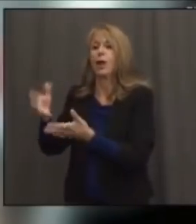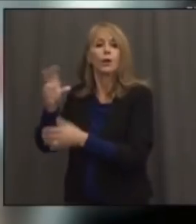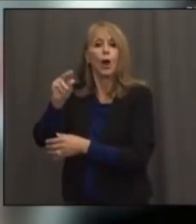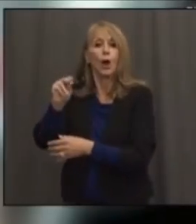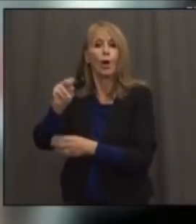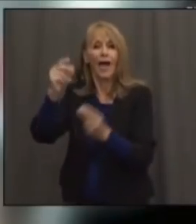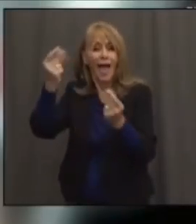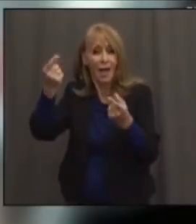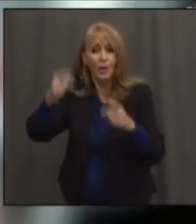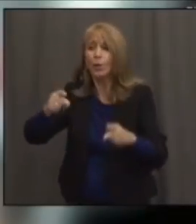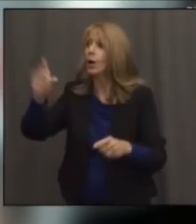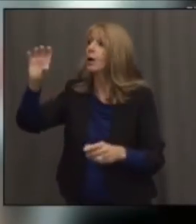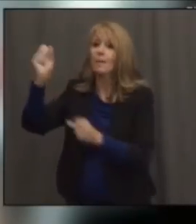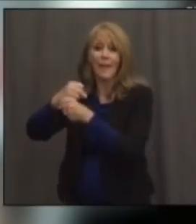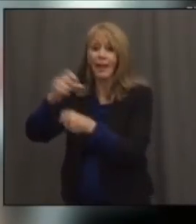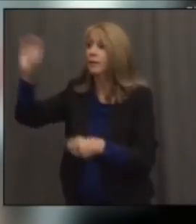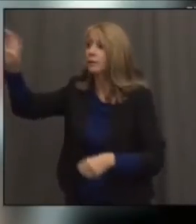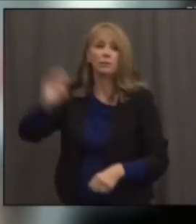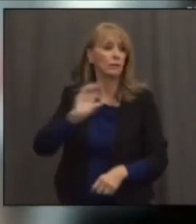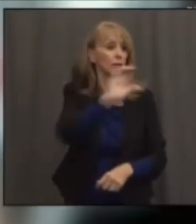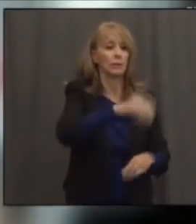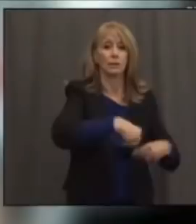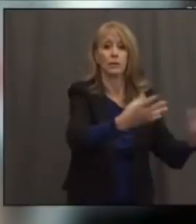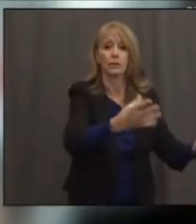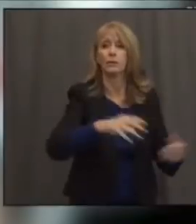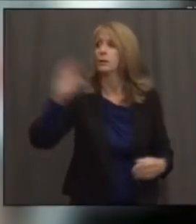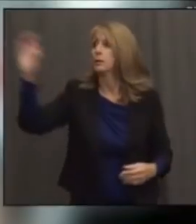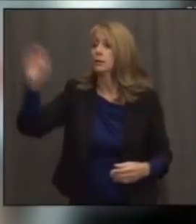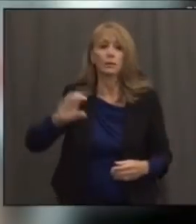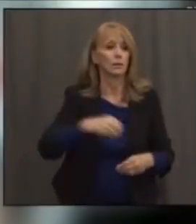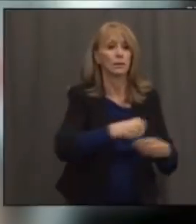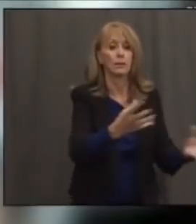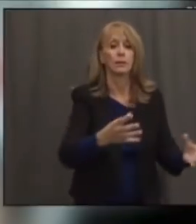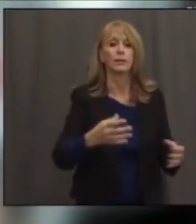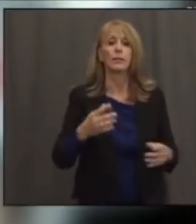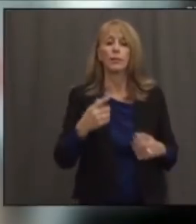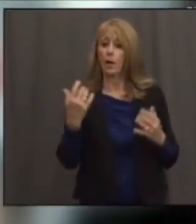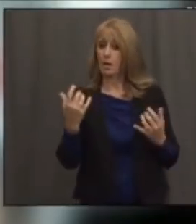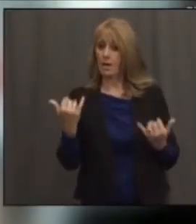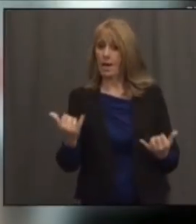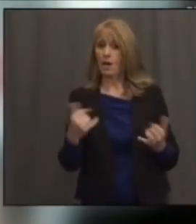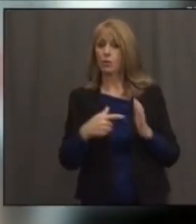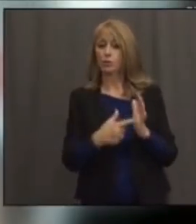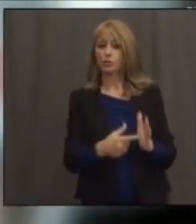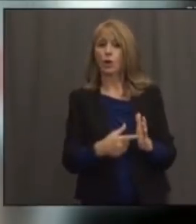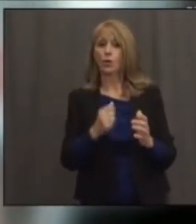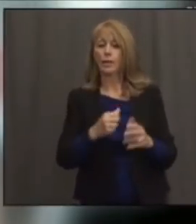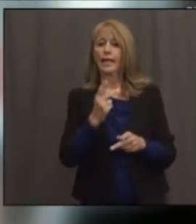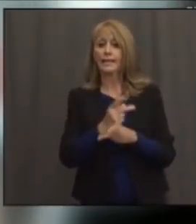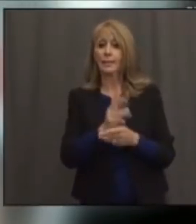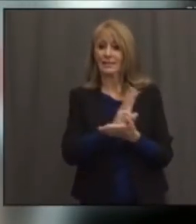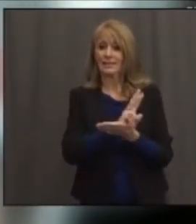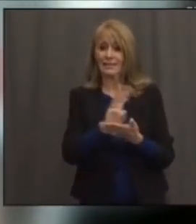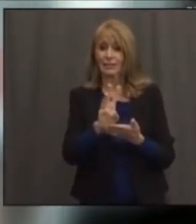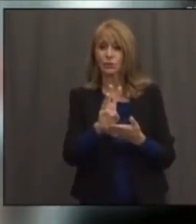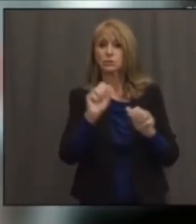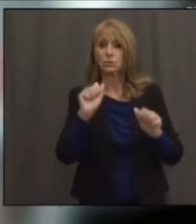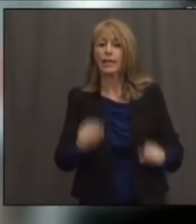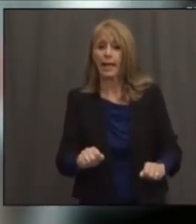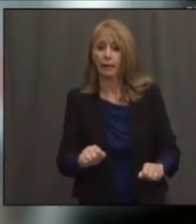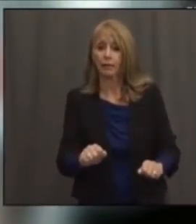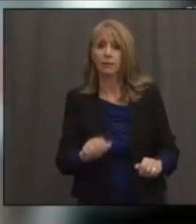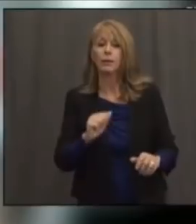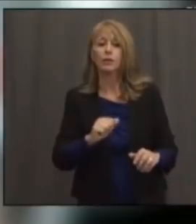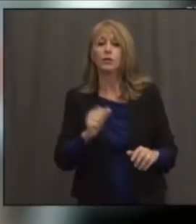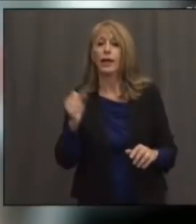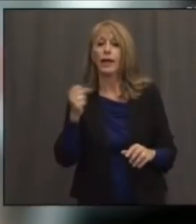do the stability studies. So now we're doing them, and that's why you see data coming out saying, well, we can keep it for 6 weeks after all. We can keep it in a